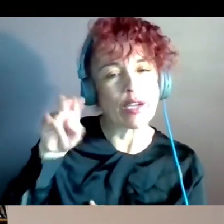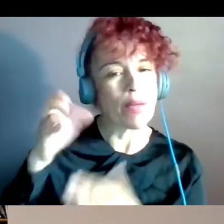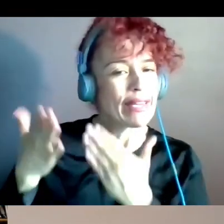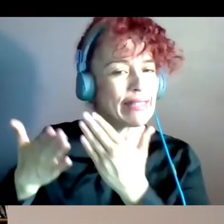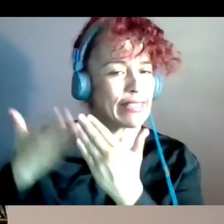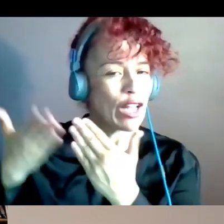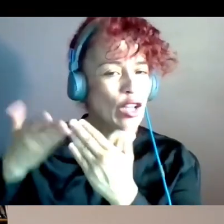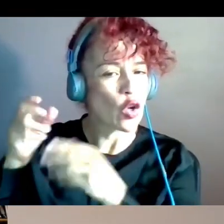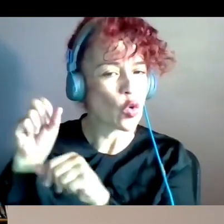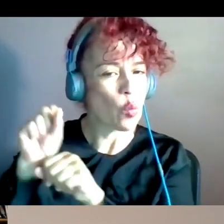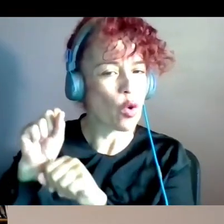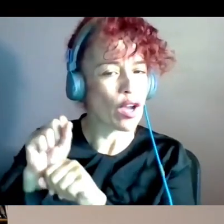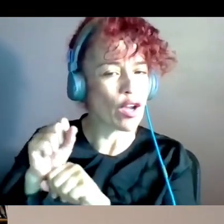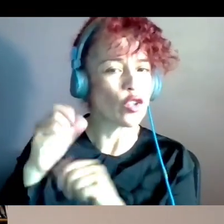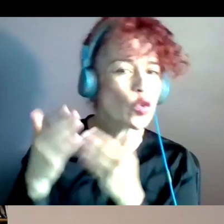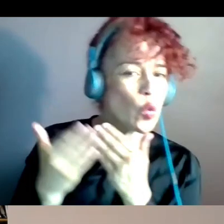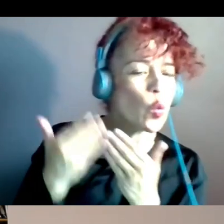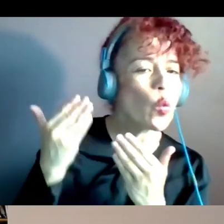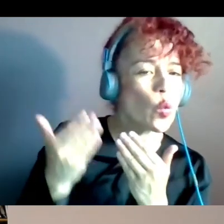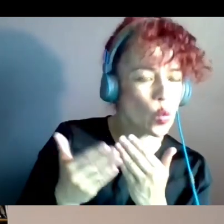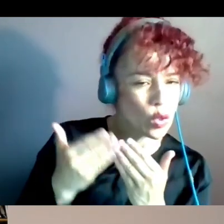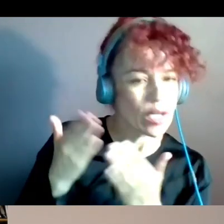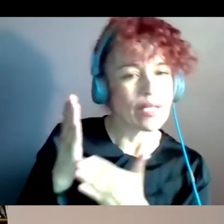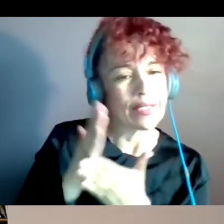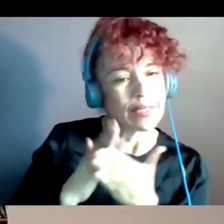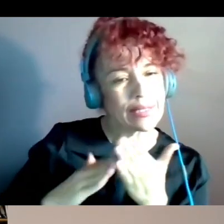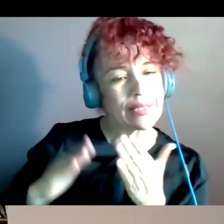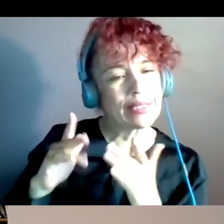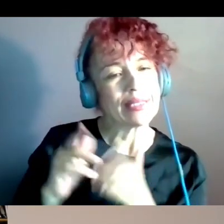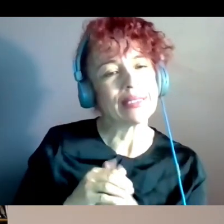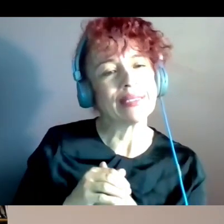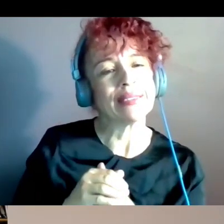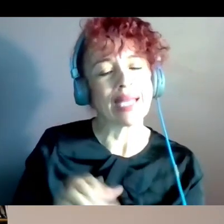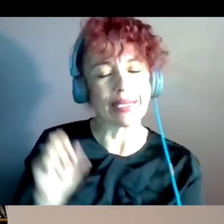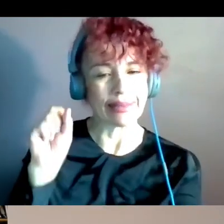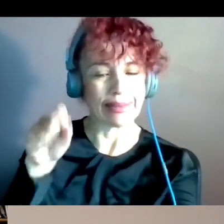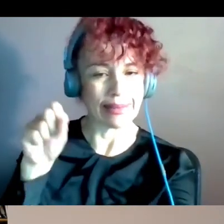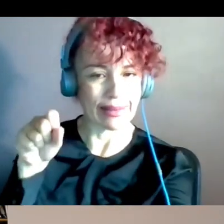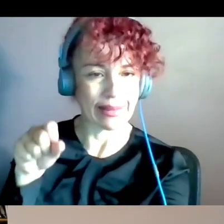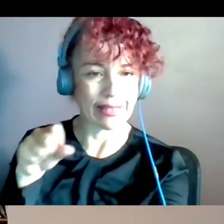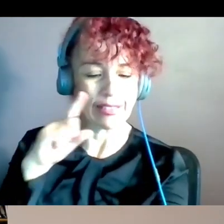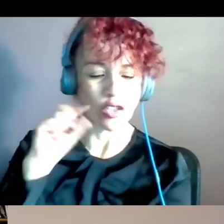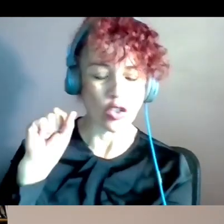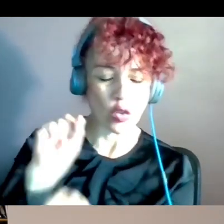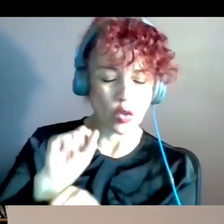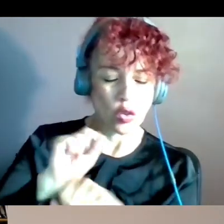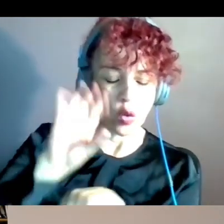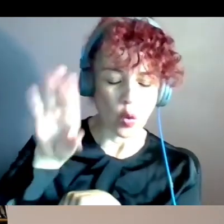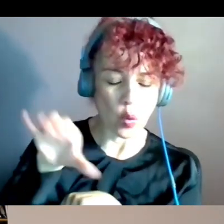to work with, but almost too easy, right? Because it carves so fast. Yeah, yes, I'm working on some Christmas